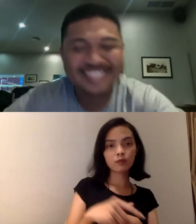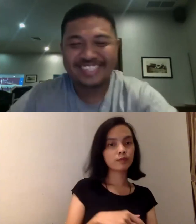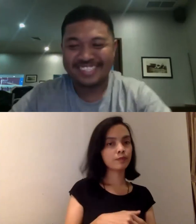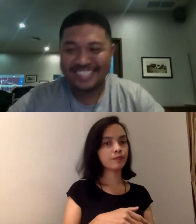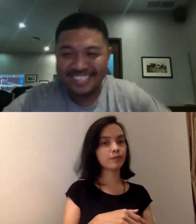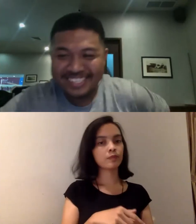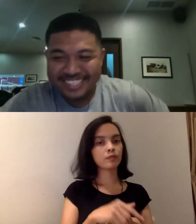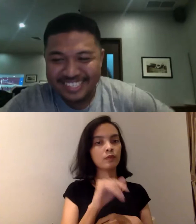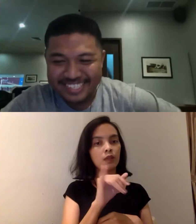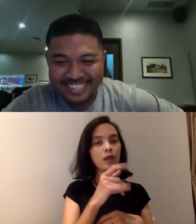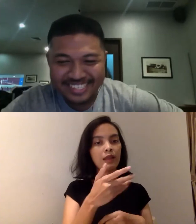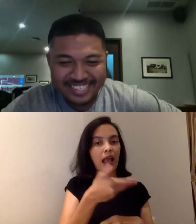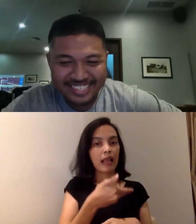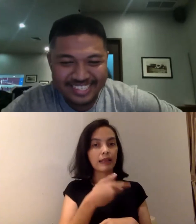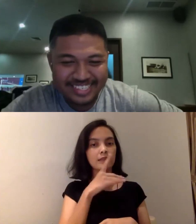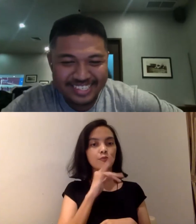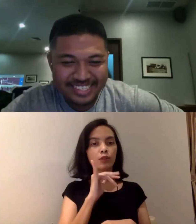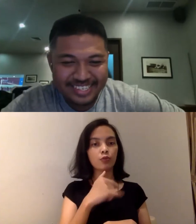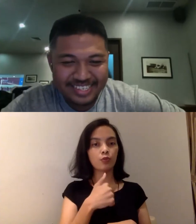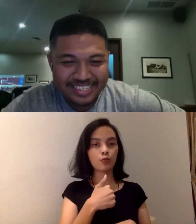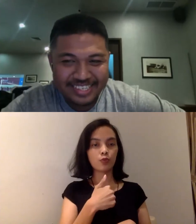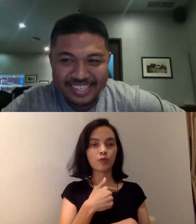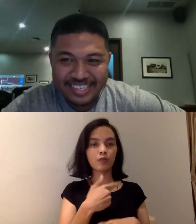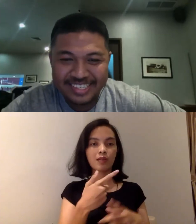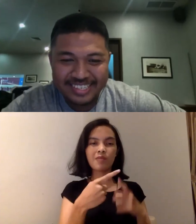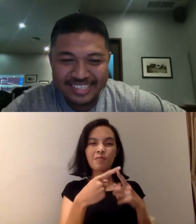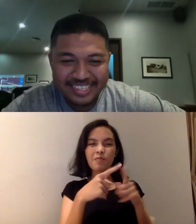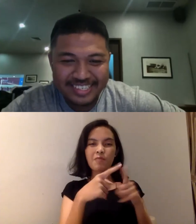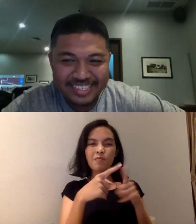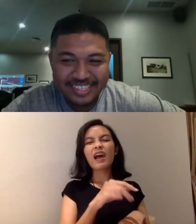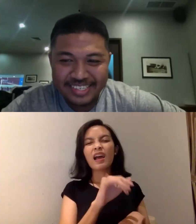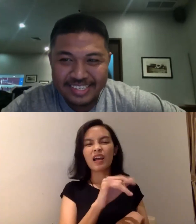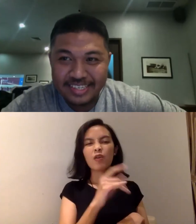This kind of question is maybe a bit different for me because